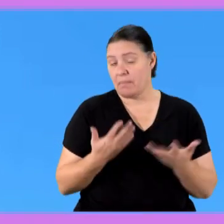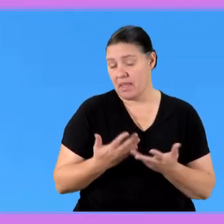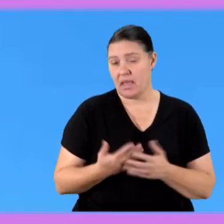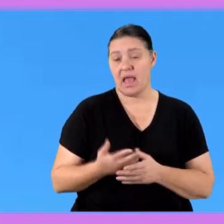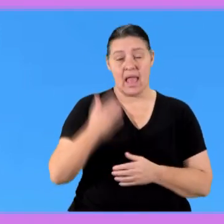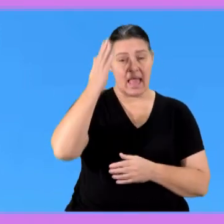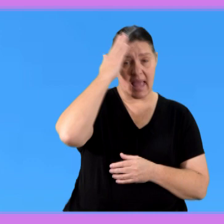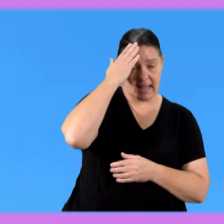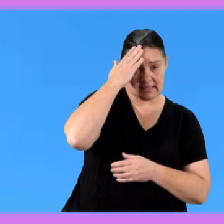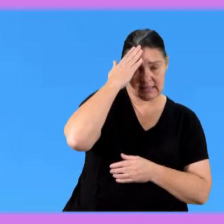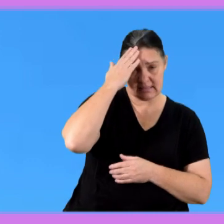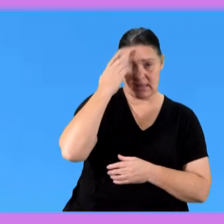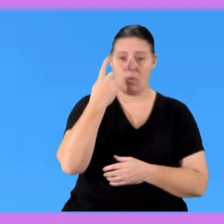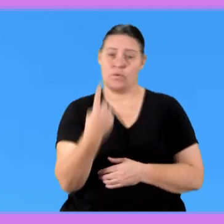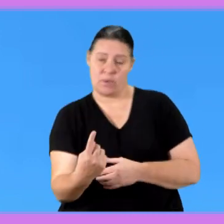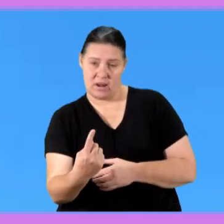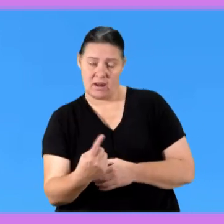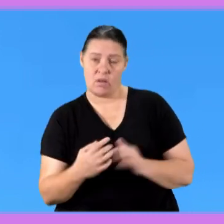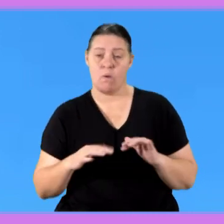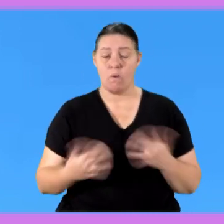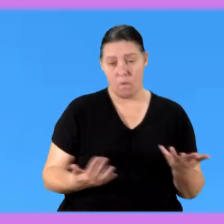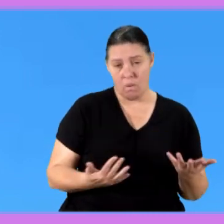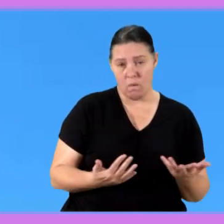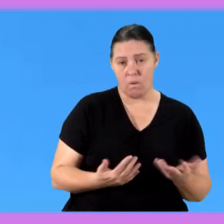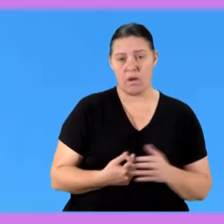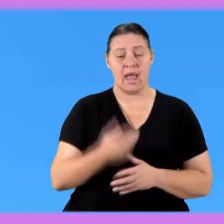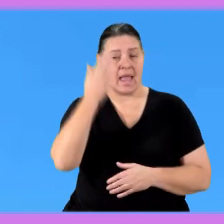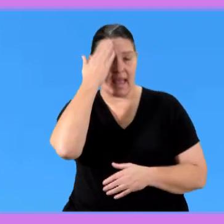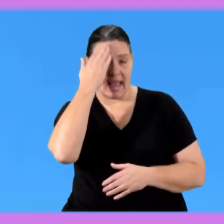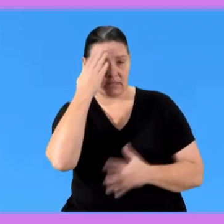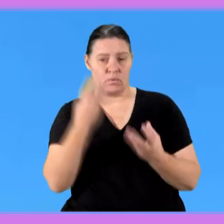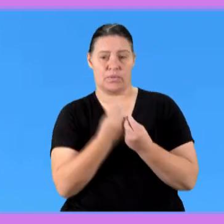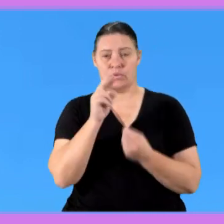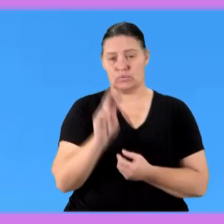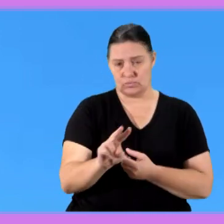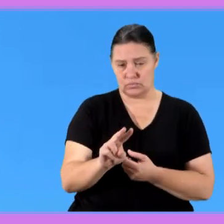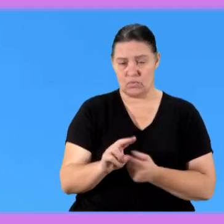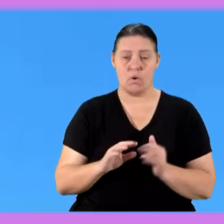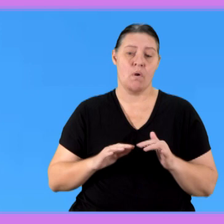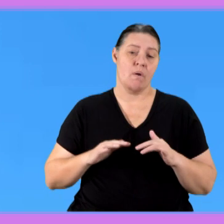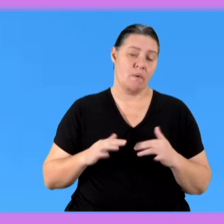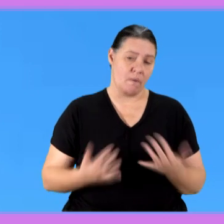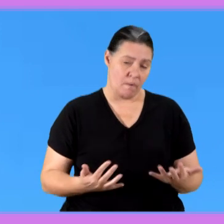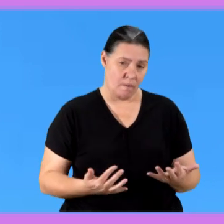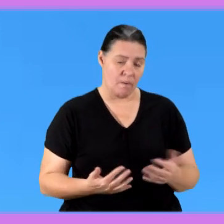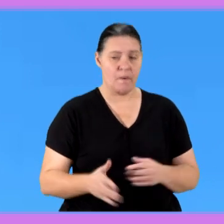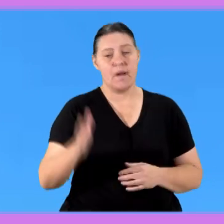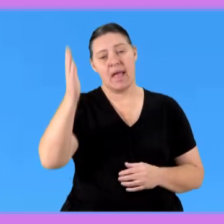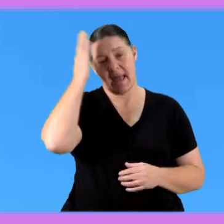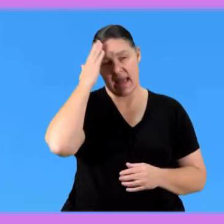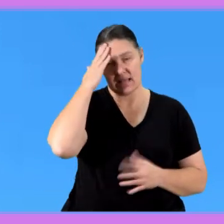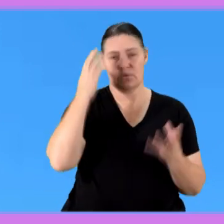have heads with 1 or heads with a 2 on my